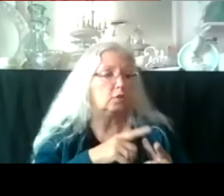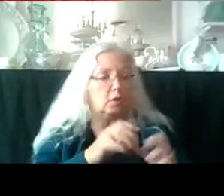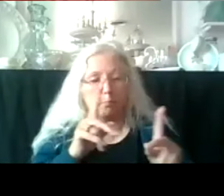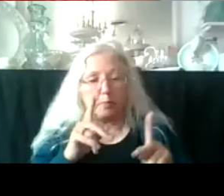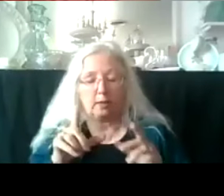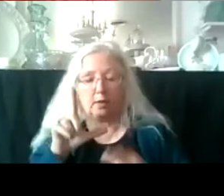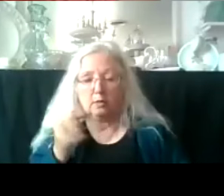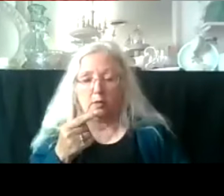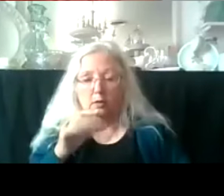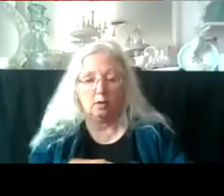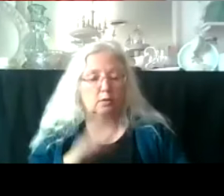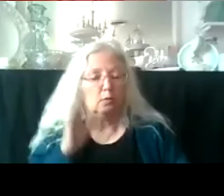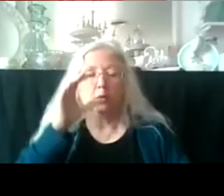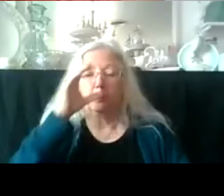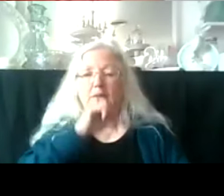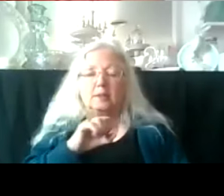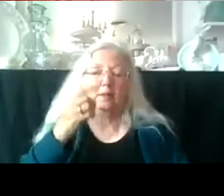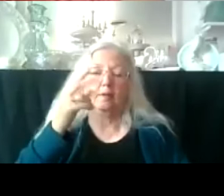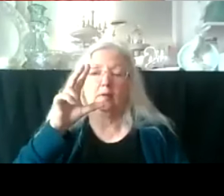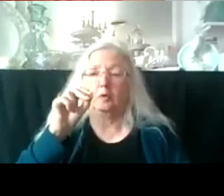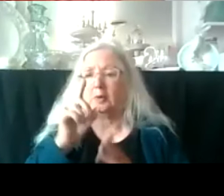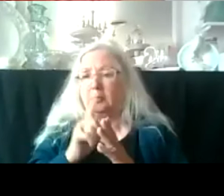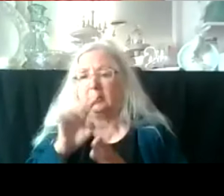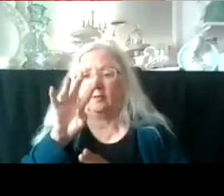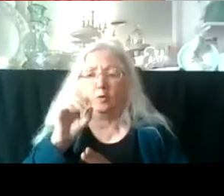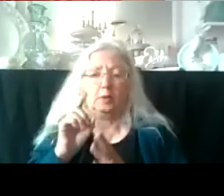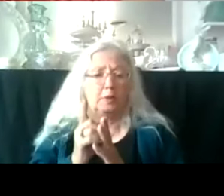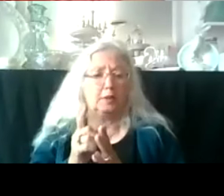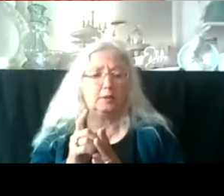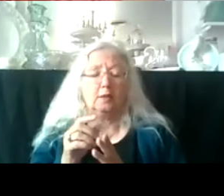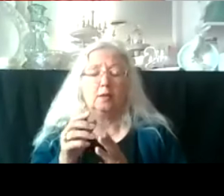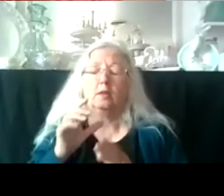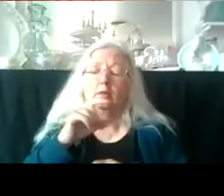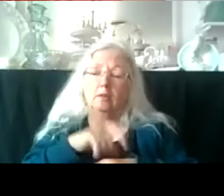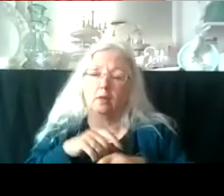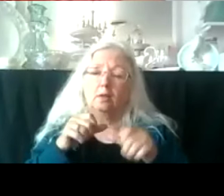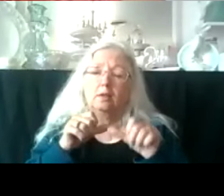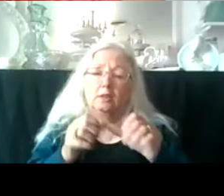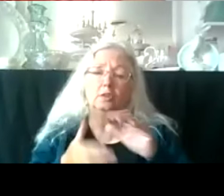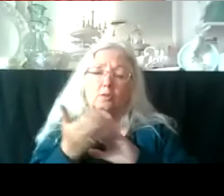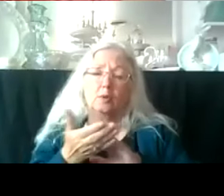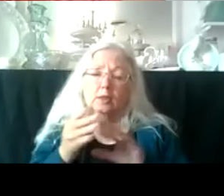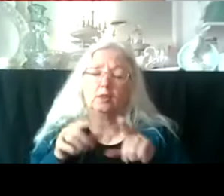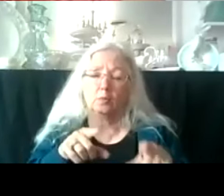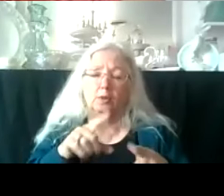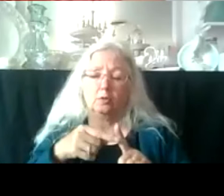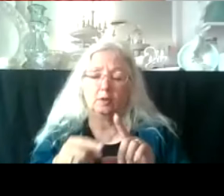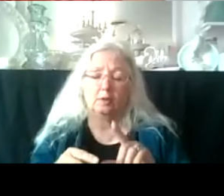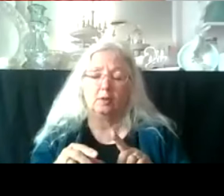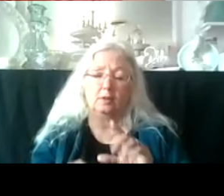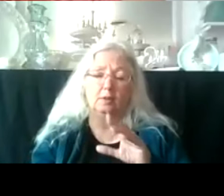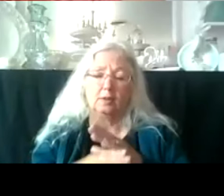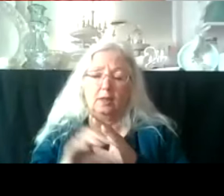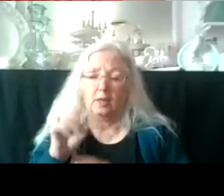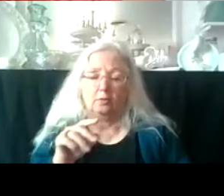you're going to miss that half an hour or 40 minutes out of the time that you have. So the clock keeps running while you get kicked out. So don't get kicked out so that you can take a break and